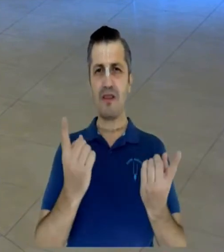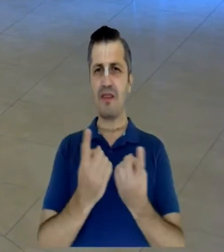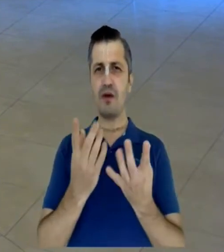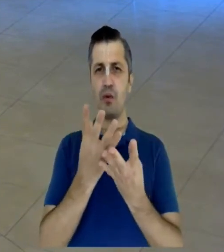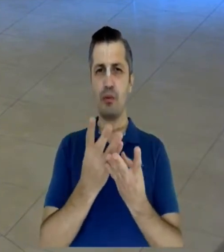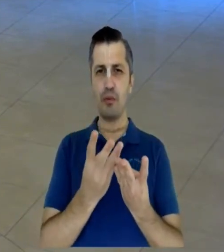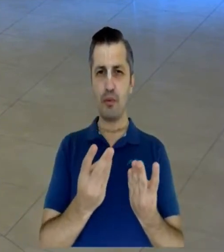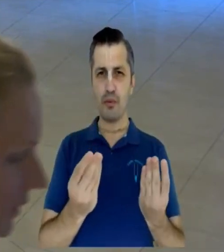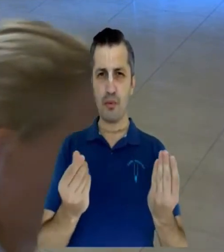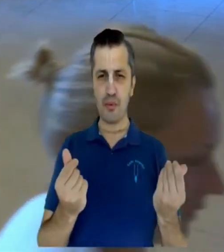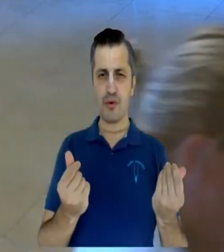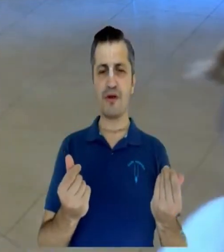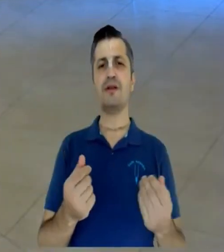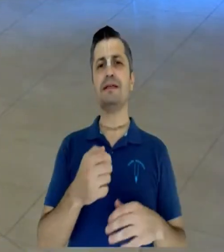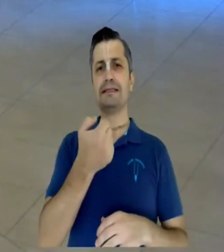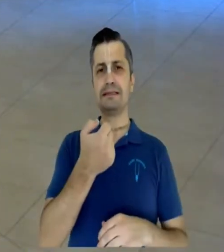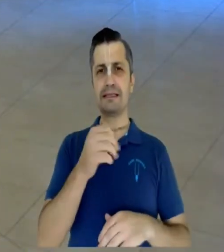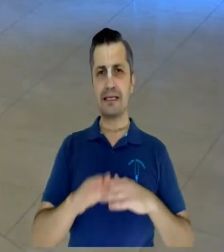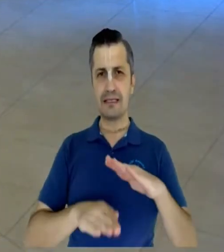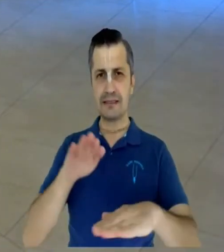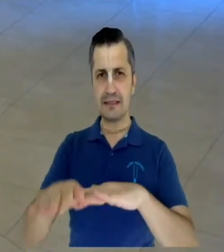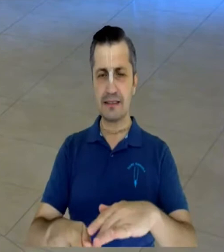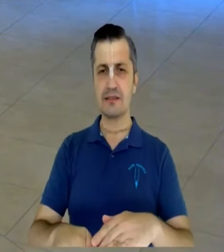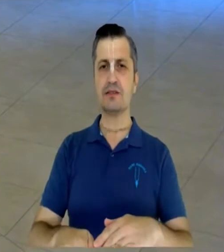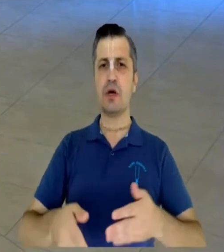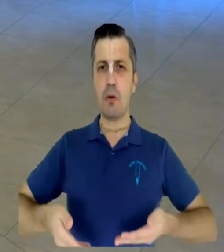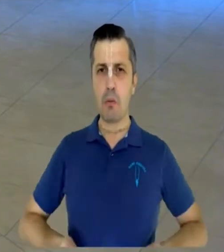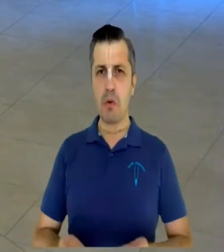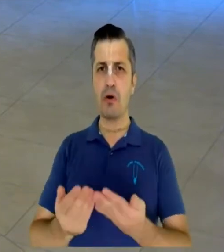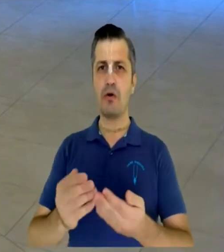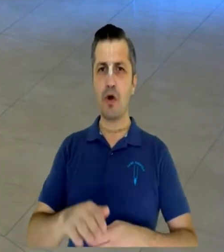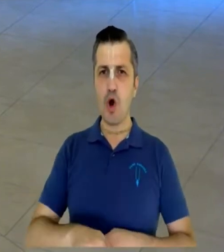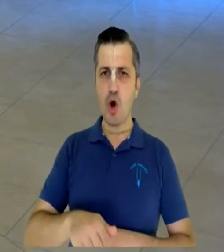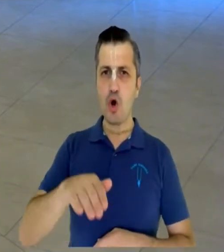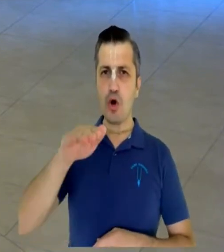it grows, it stays for some time, produces some byproducts,